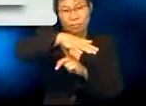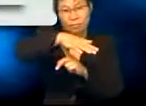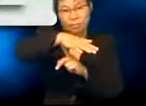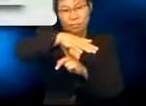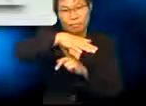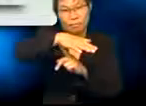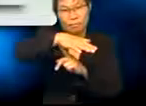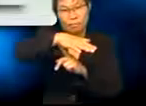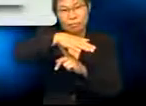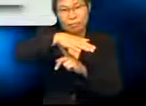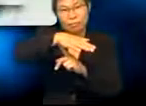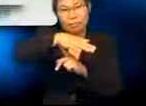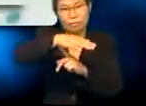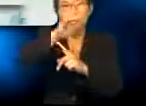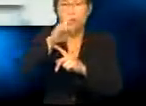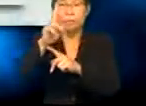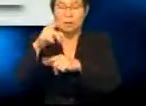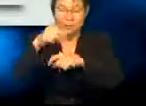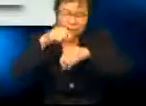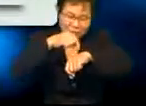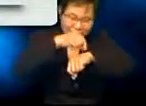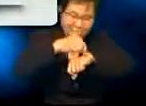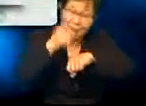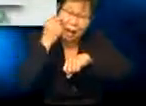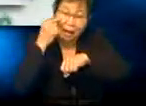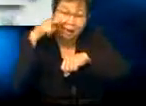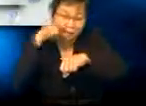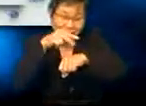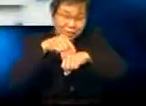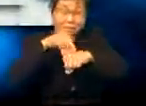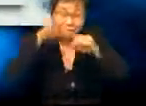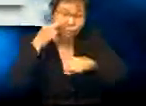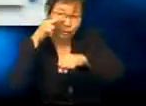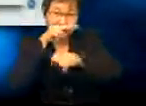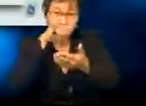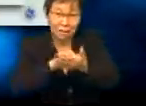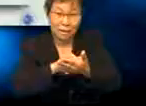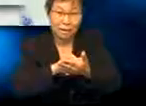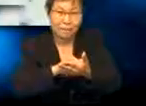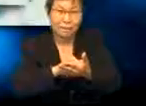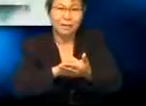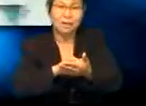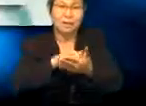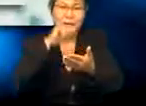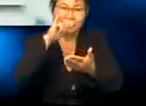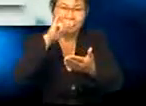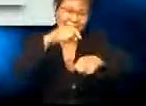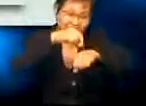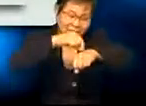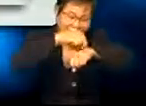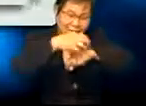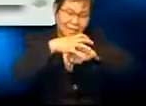tubers are referred to as the eyes. Can you see this? Well, that's a